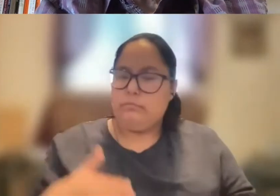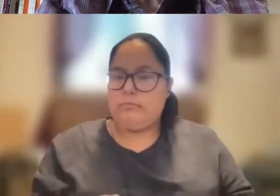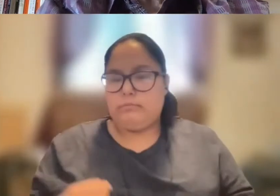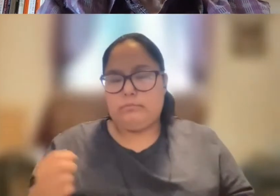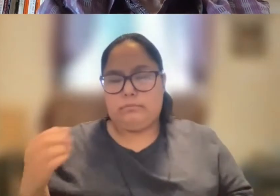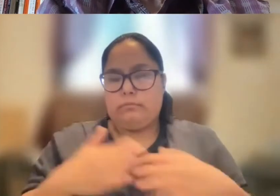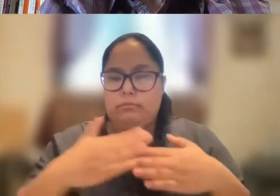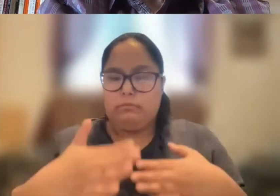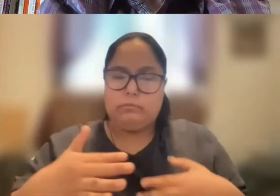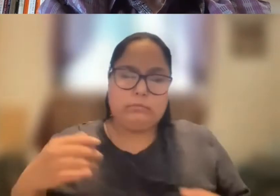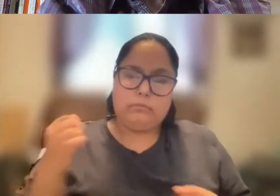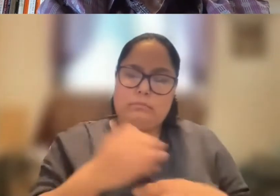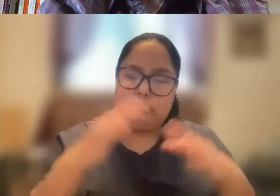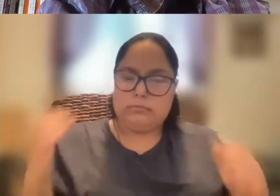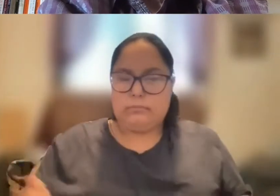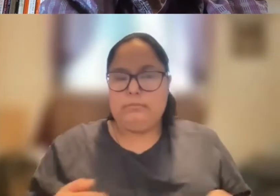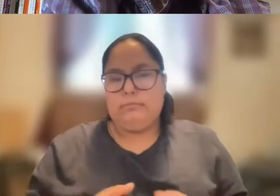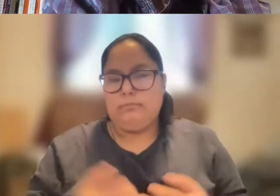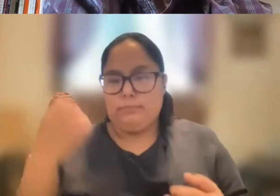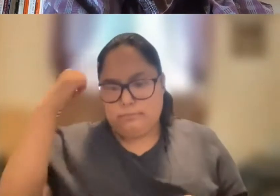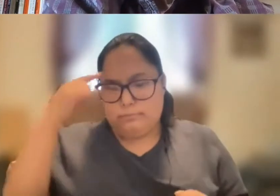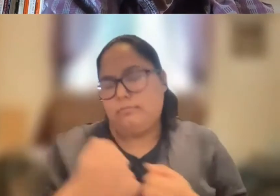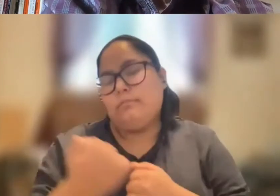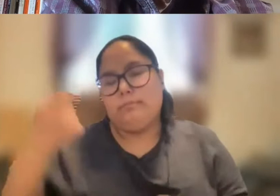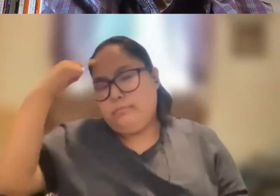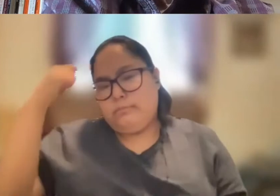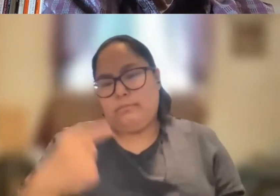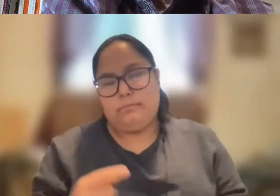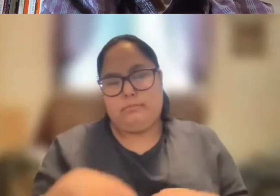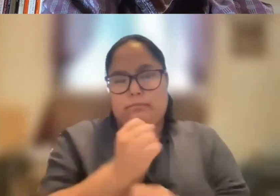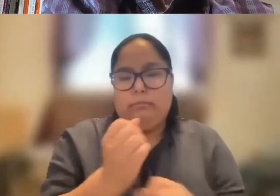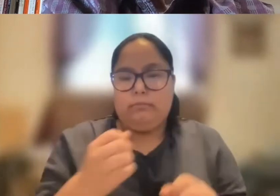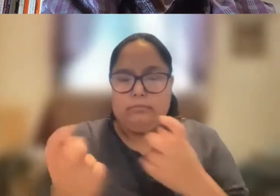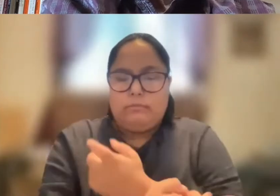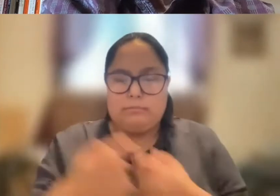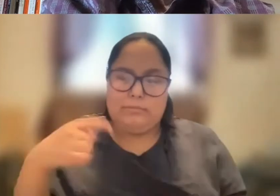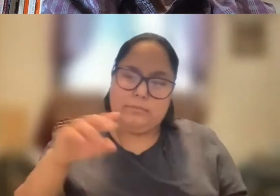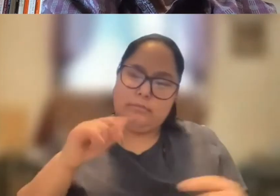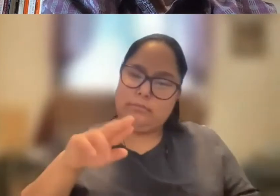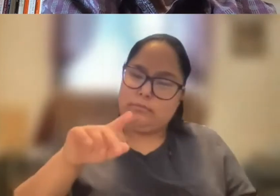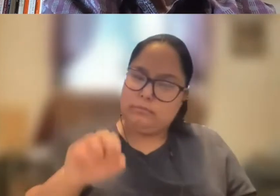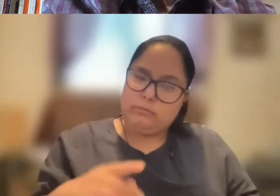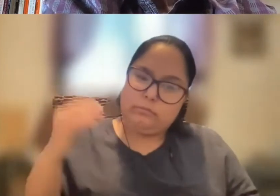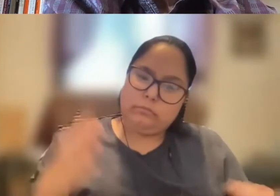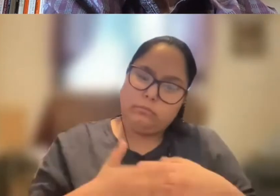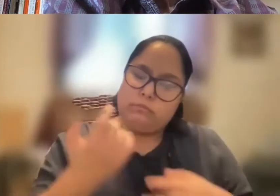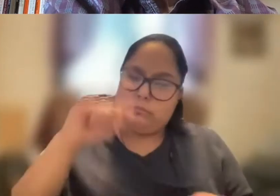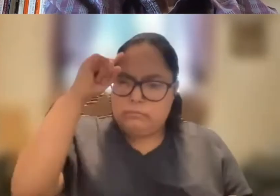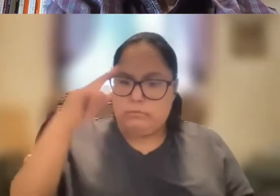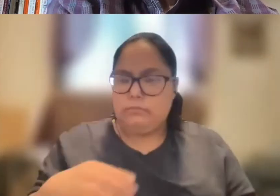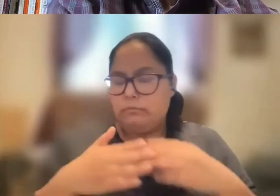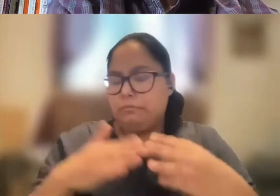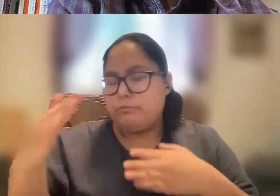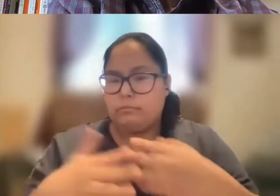a frontline warrior fighting the fight that's going to make changes for the next generations, and